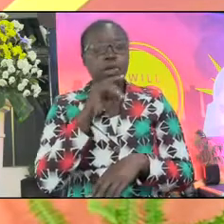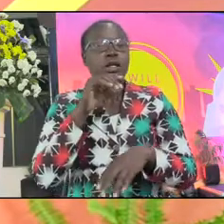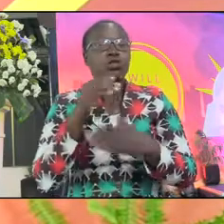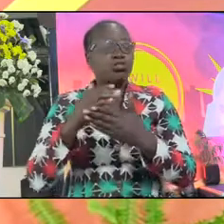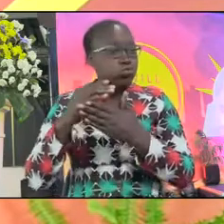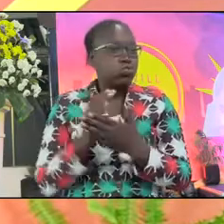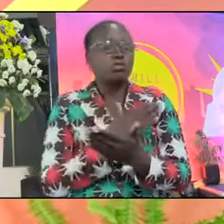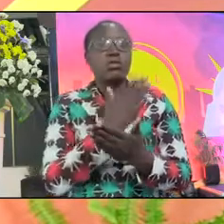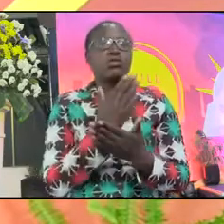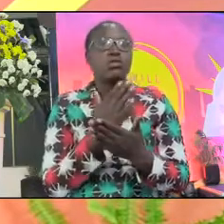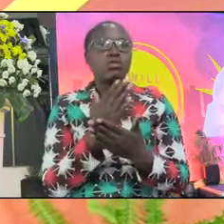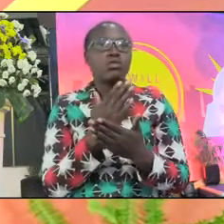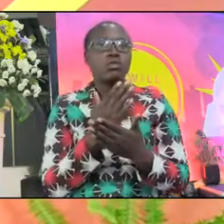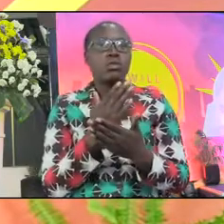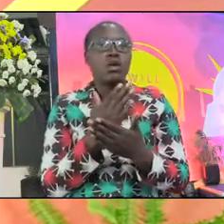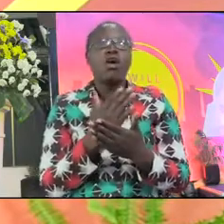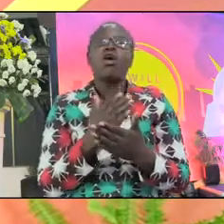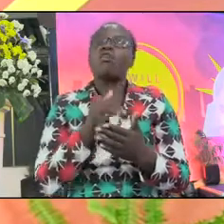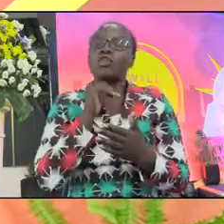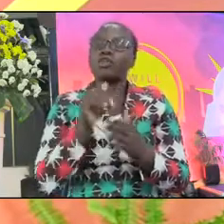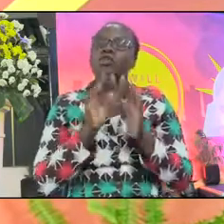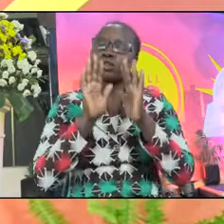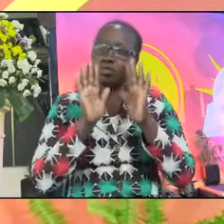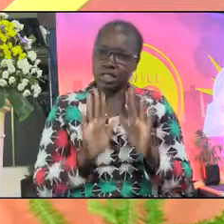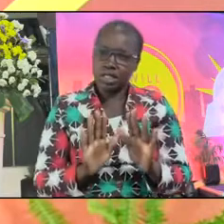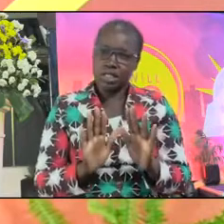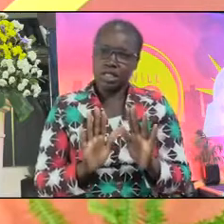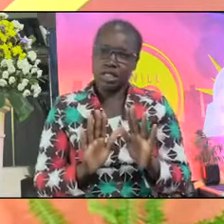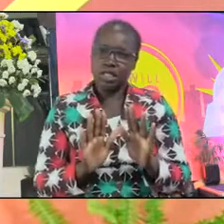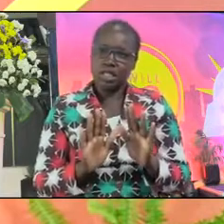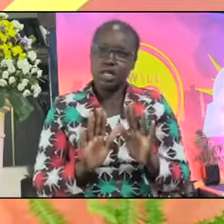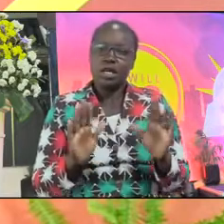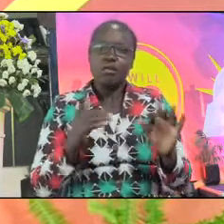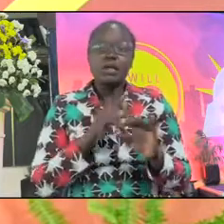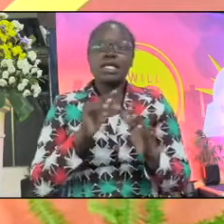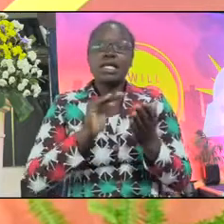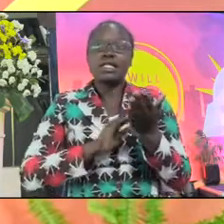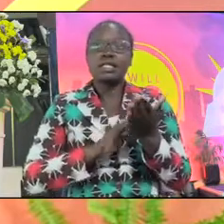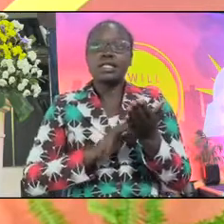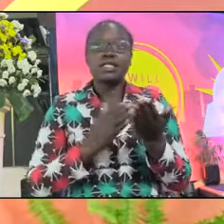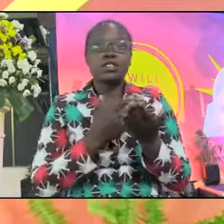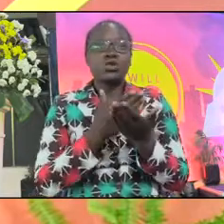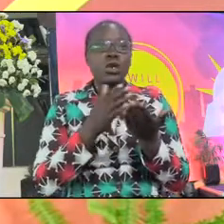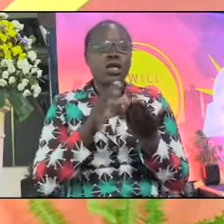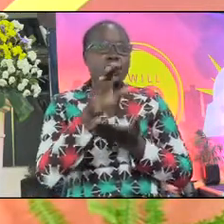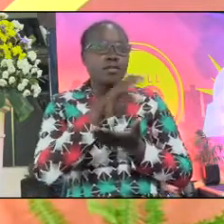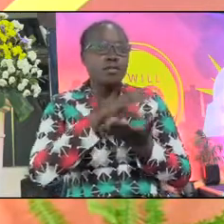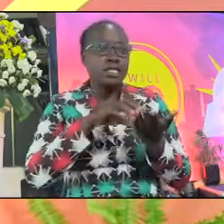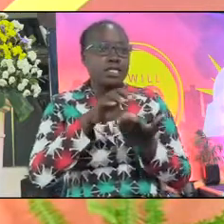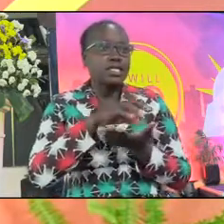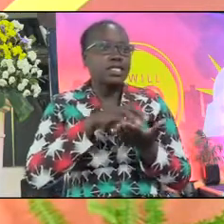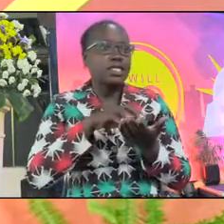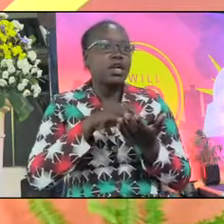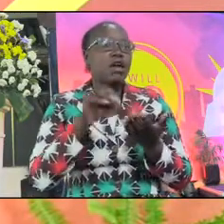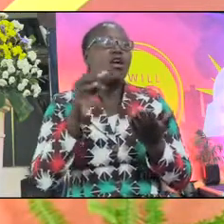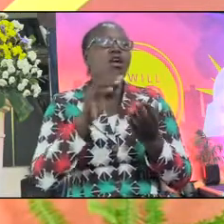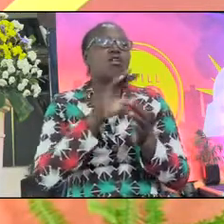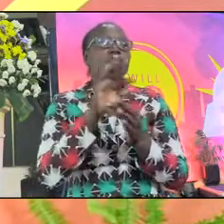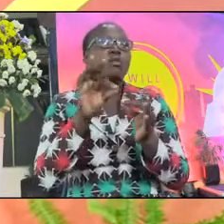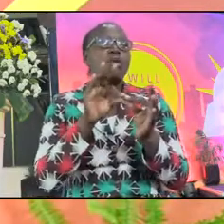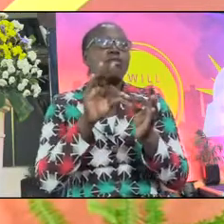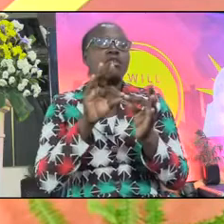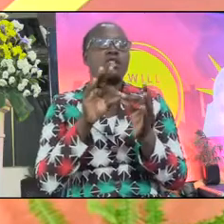get rid of the unnecessary, I want to suggest that in the midst of the